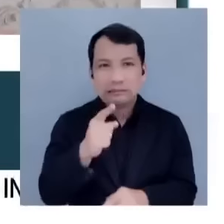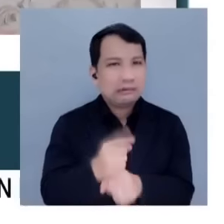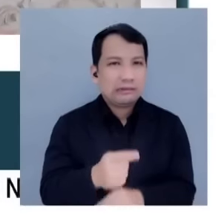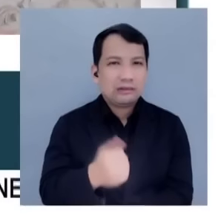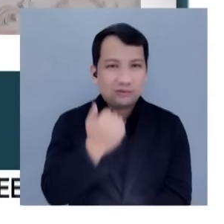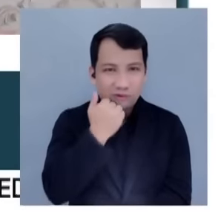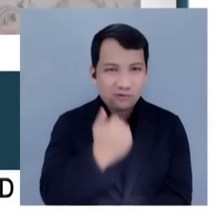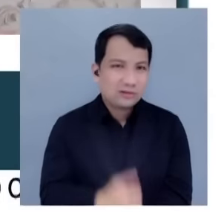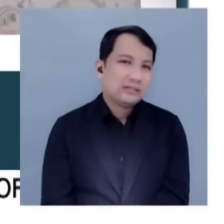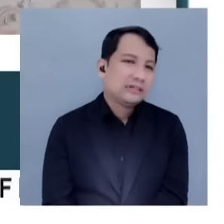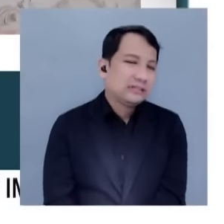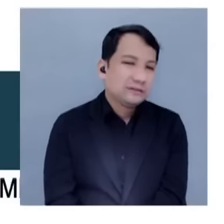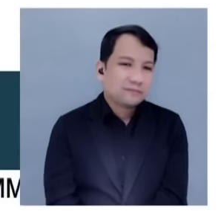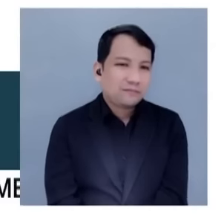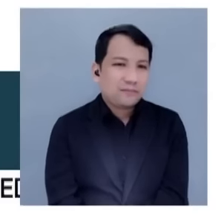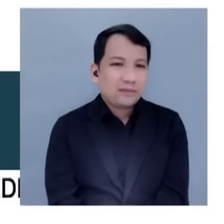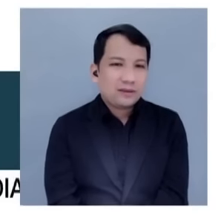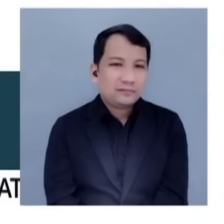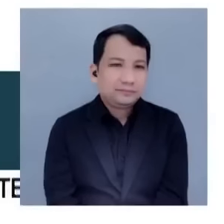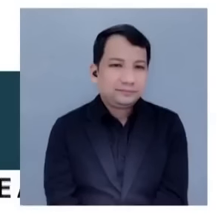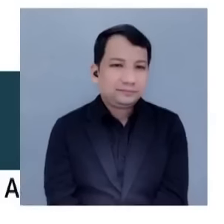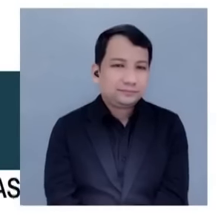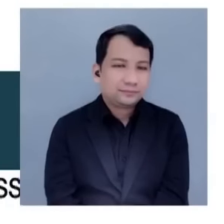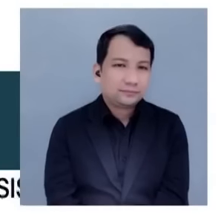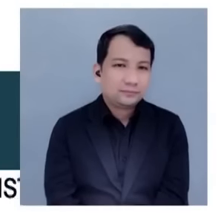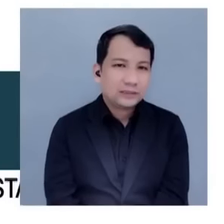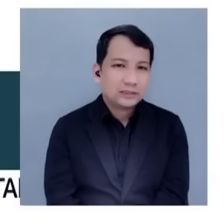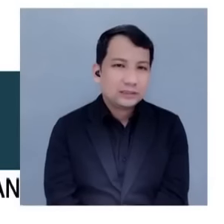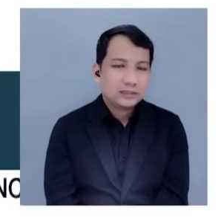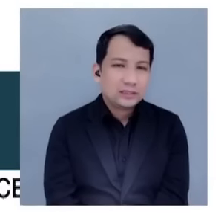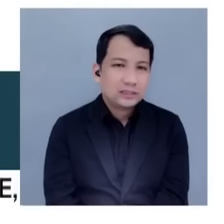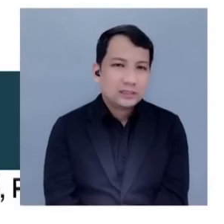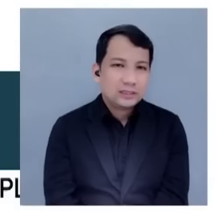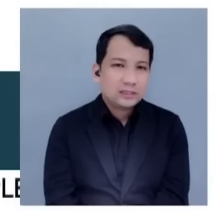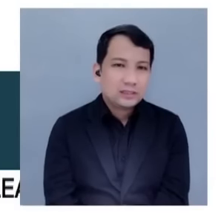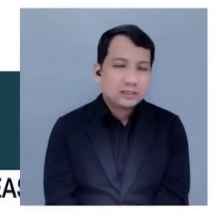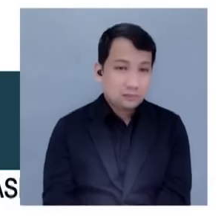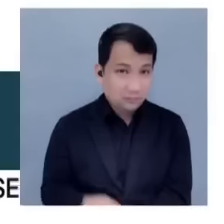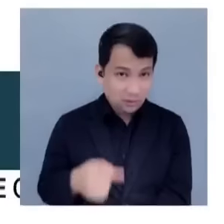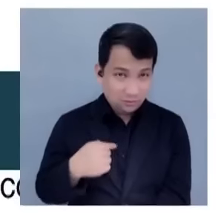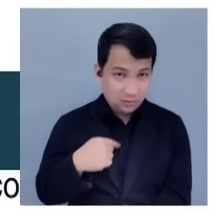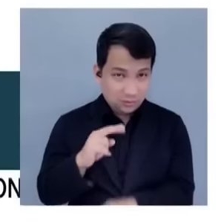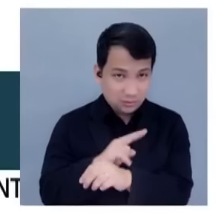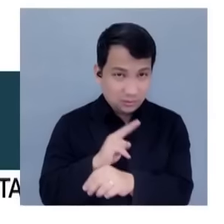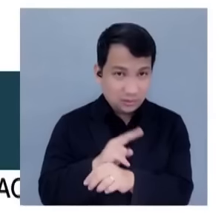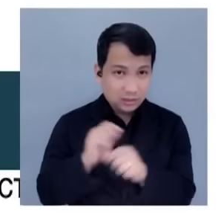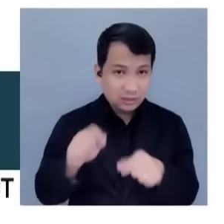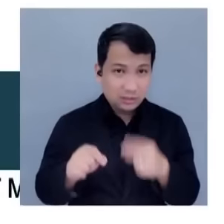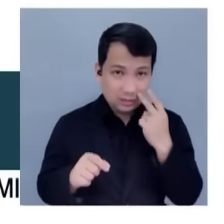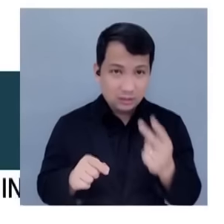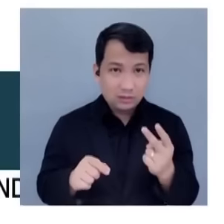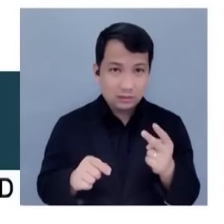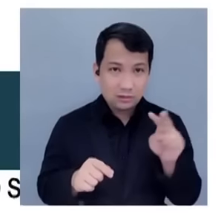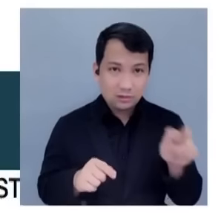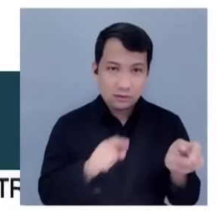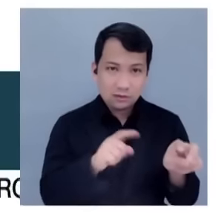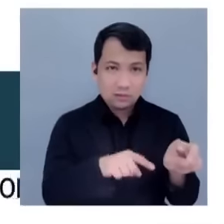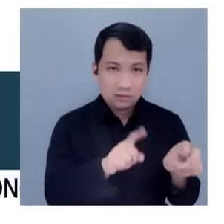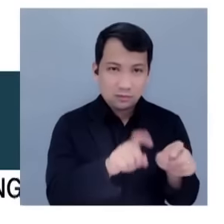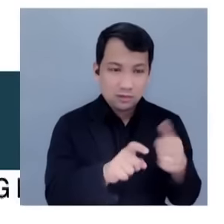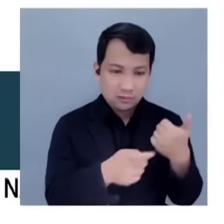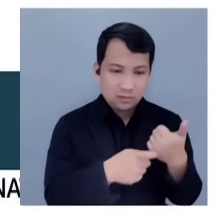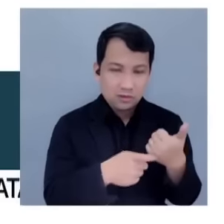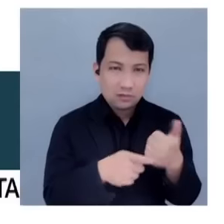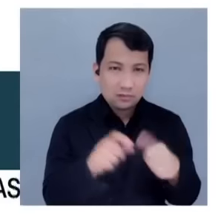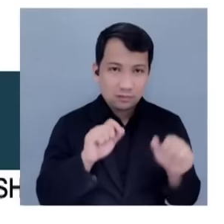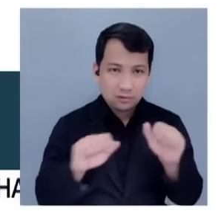Well, Senator, let's get into that because to a user, right, you see a clickbait, you click on it, you get entertained for a